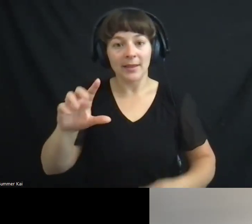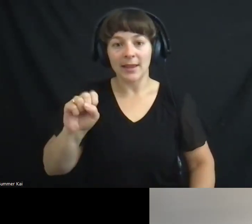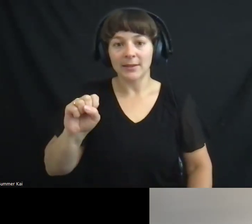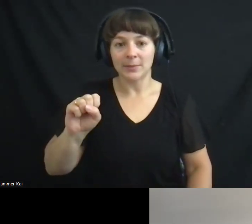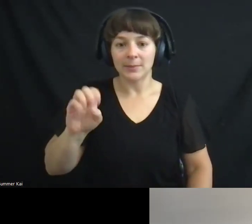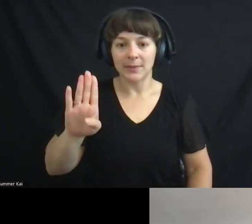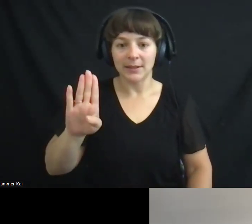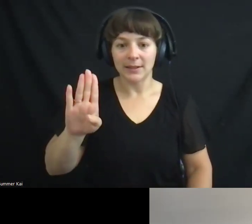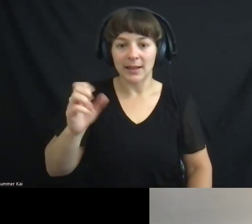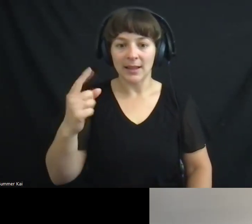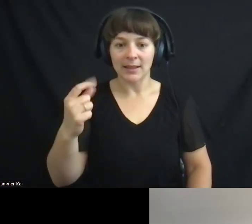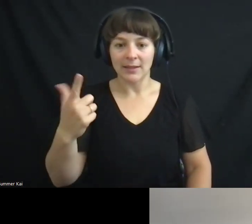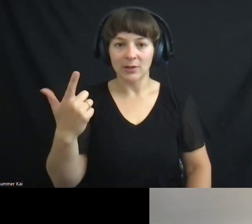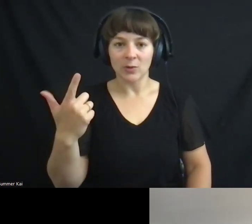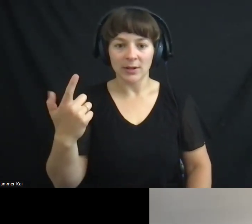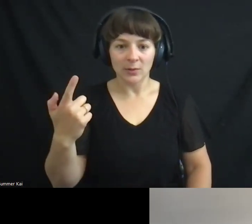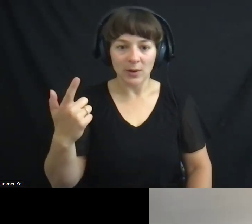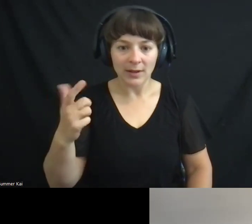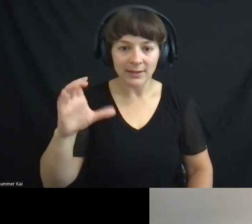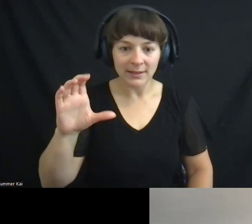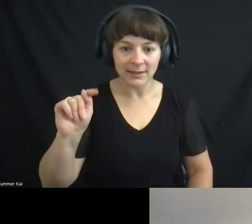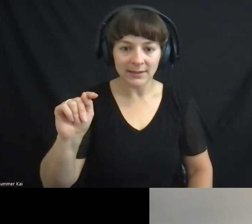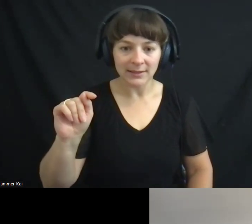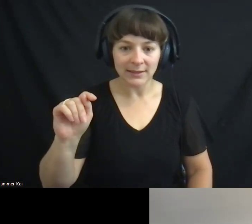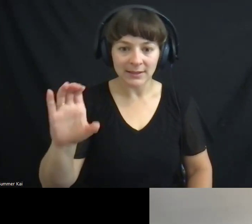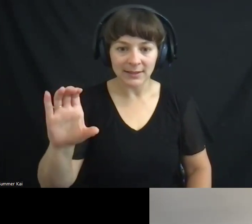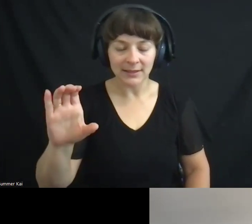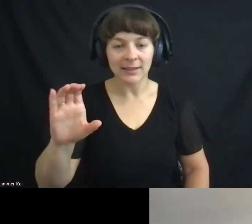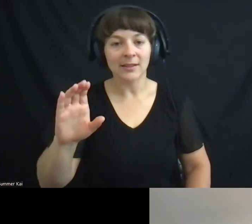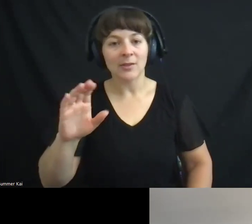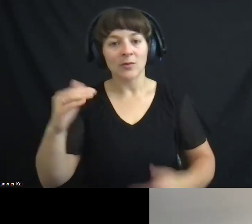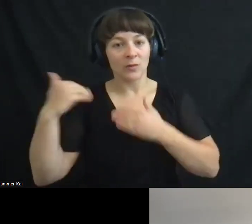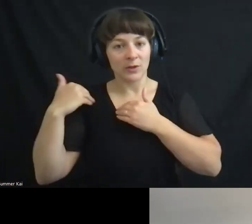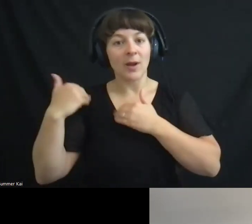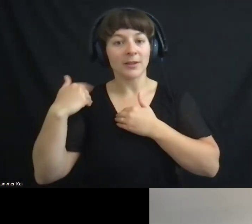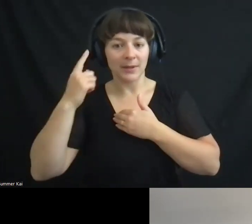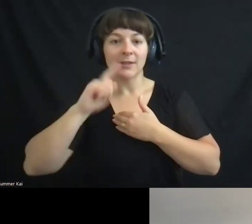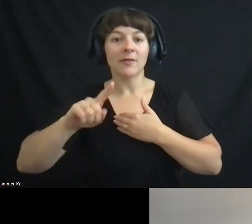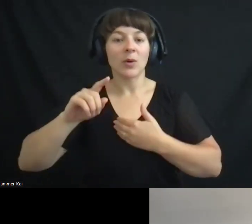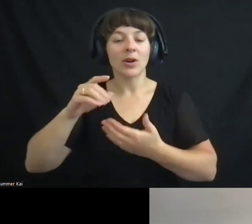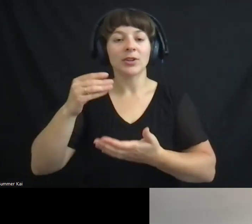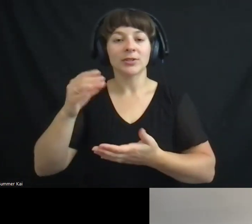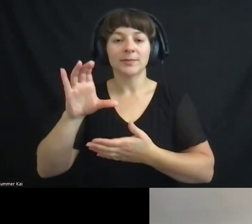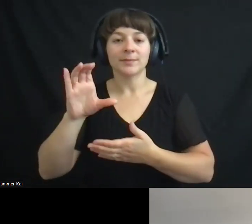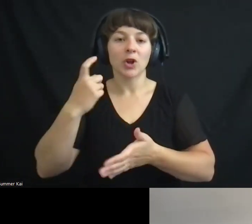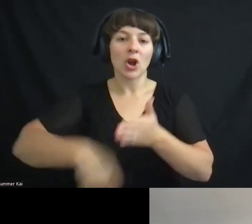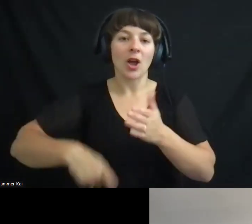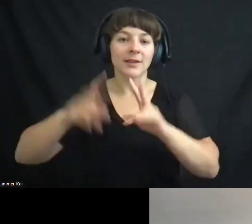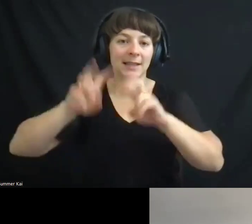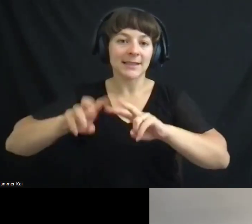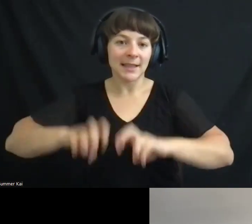1121, giving CTC the responsibility to do a cost assessment of how much it costs to